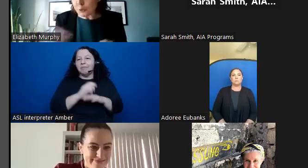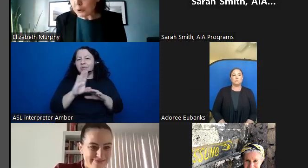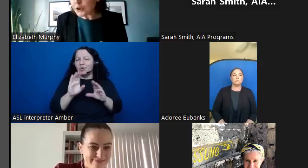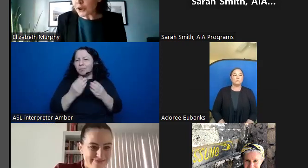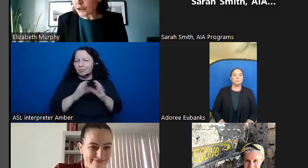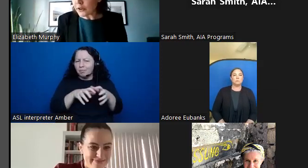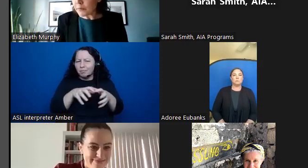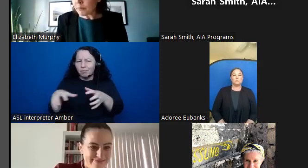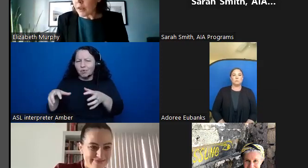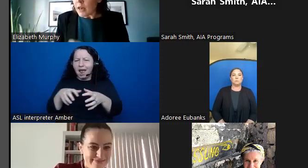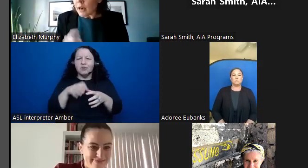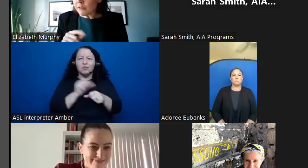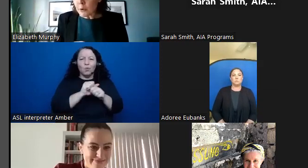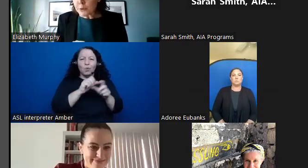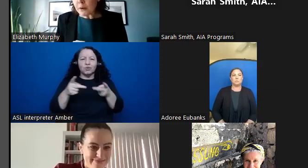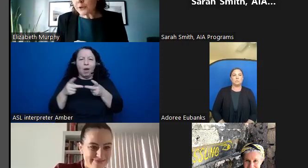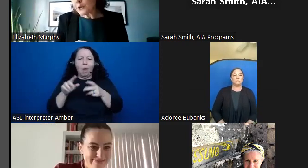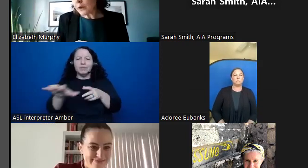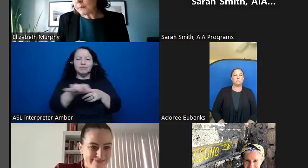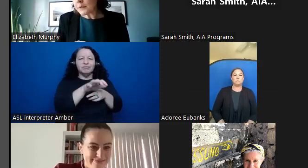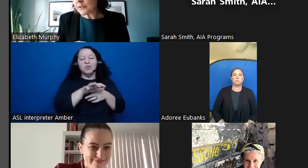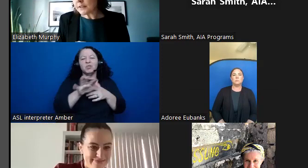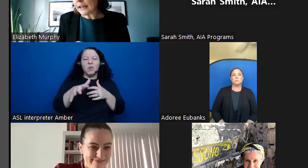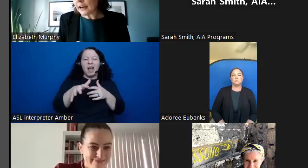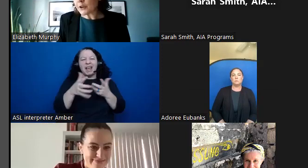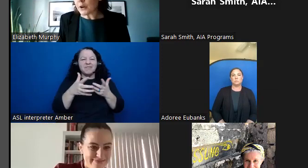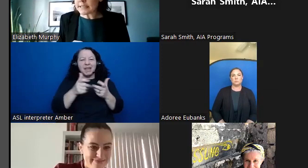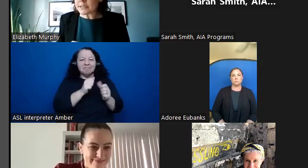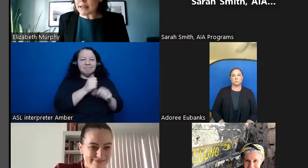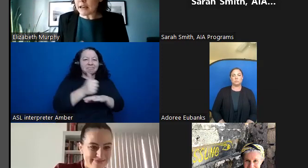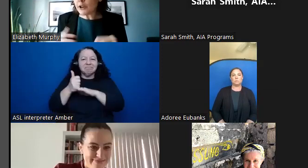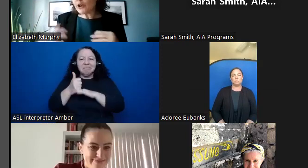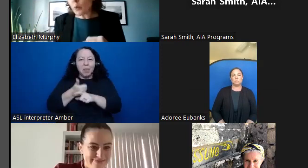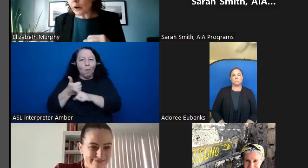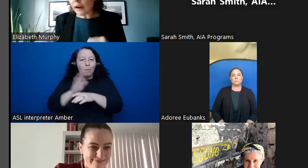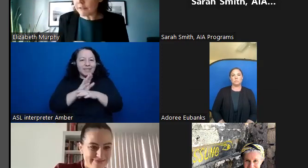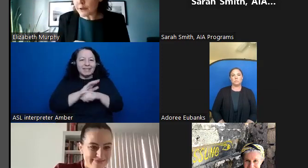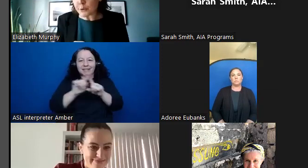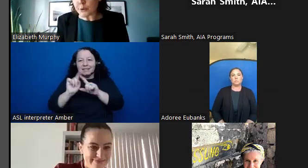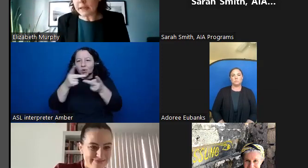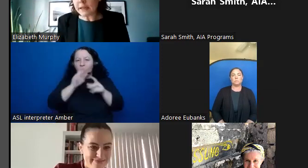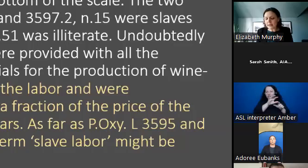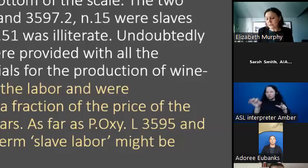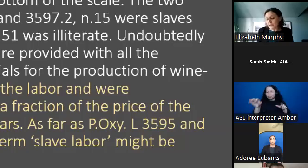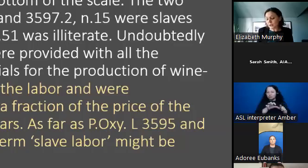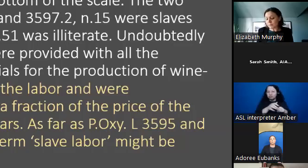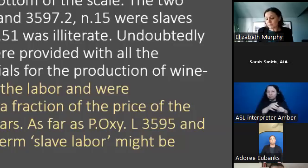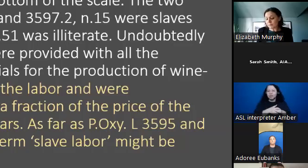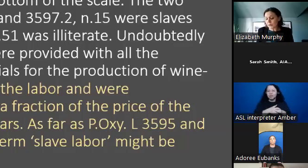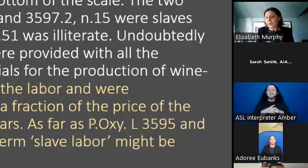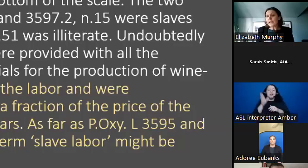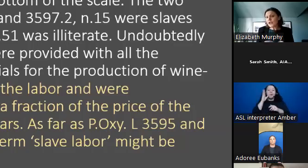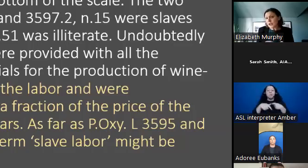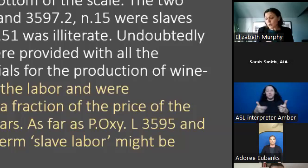quasi-ancient entrepreneurs. However, most potters and ceramicists have been characterized as being on the lower end of the socioeconomic